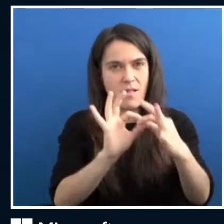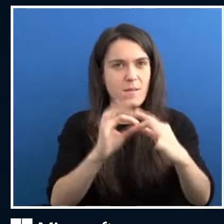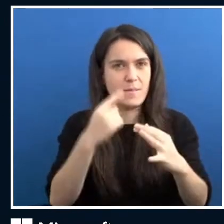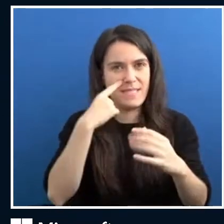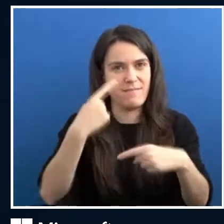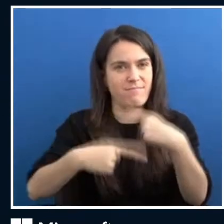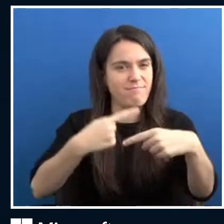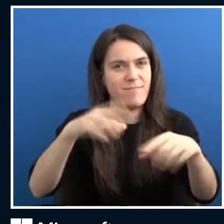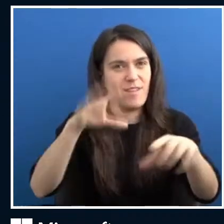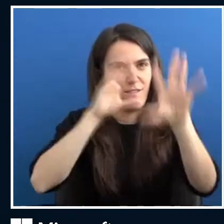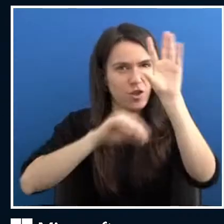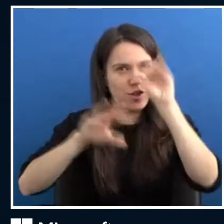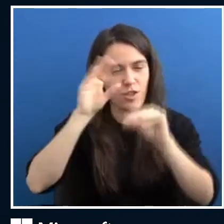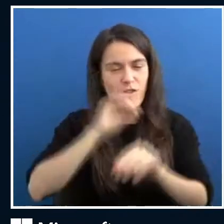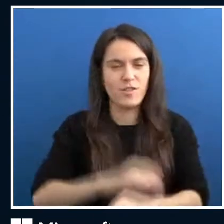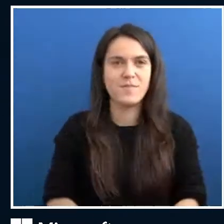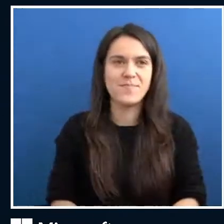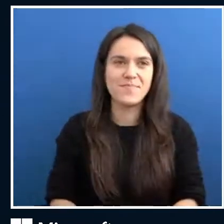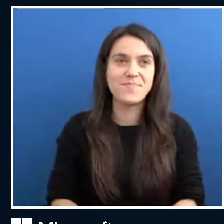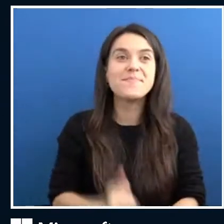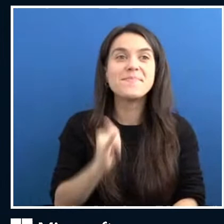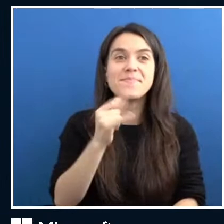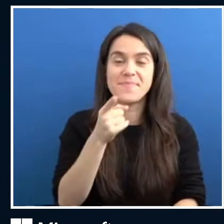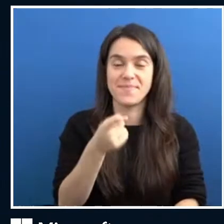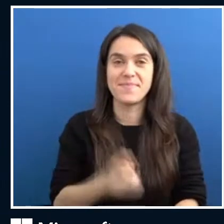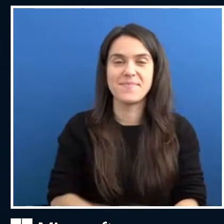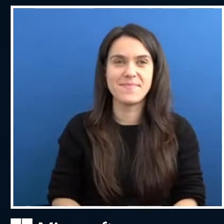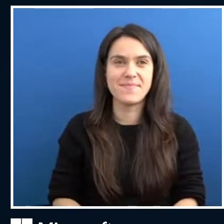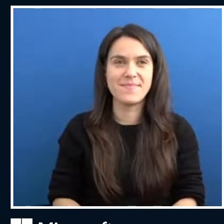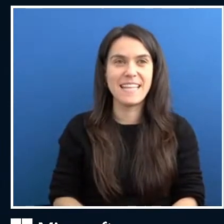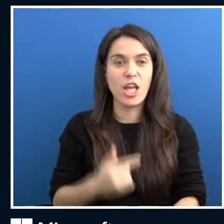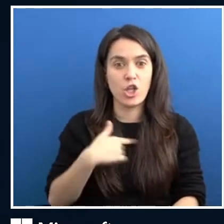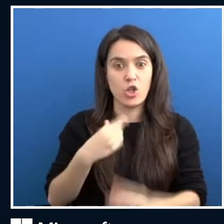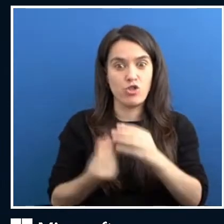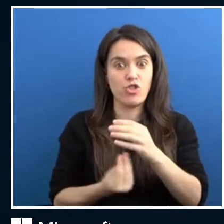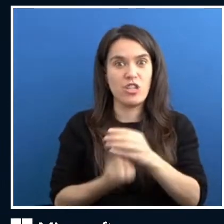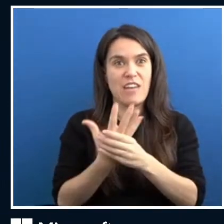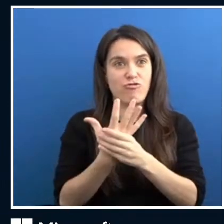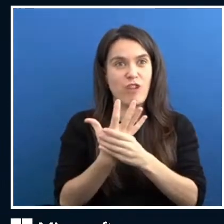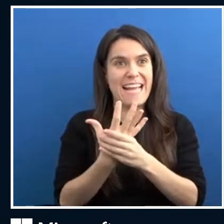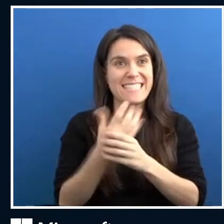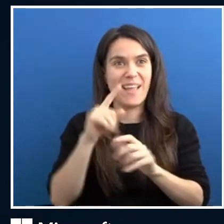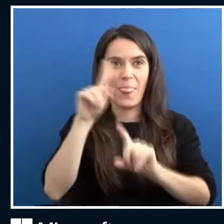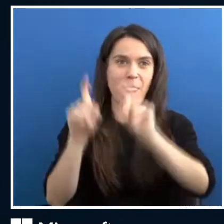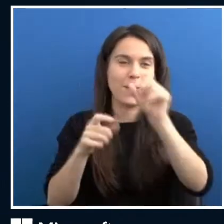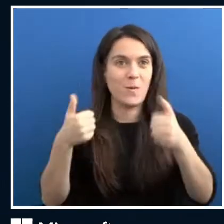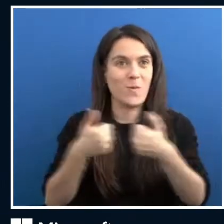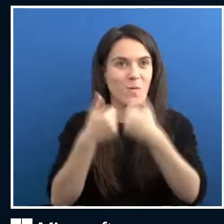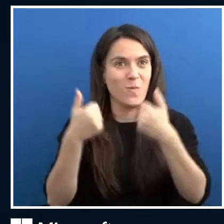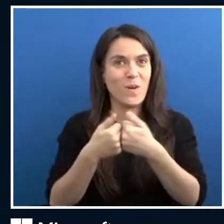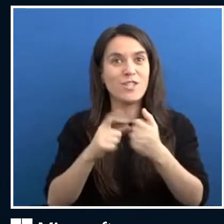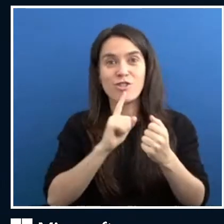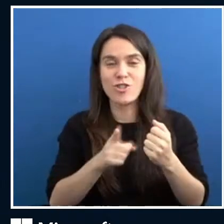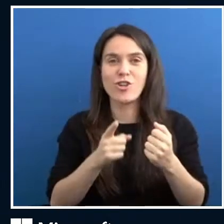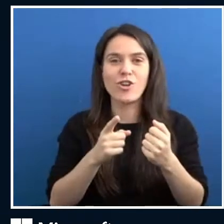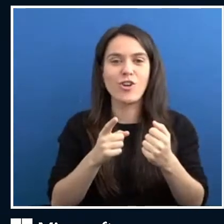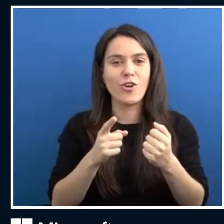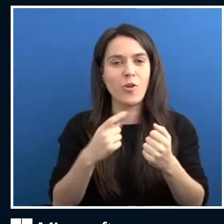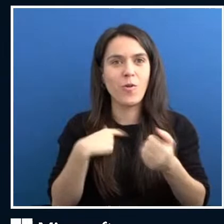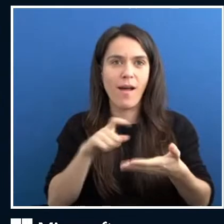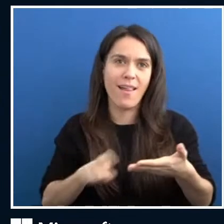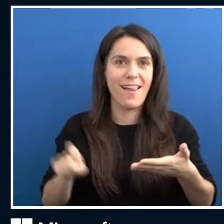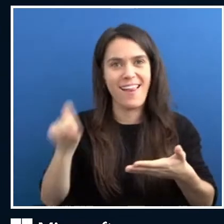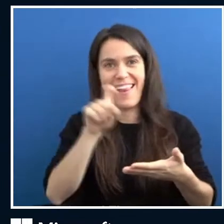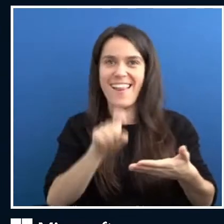that's exactly what I wanted to mention, that after you generate the quiz, it would be good to run the quiz as the part of a bot. So